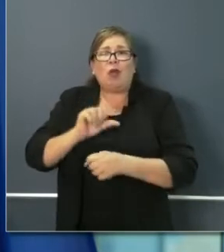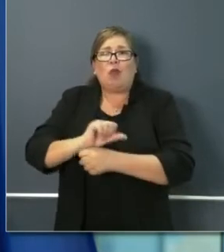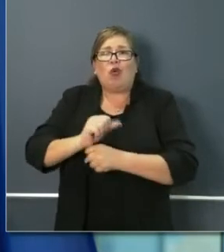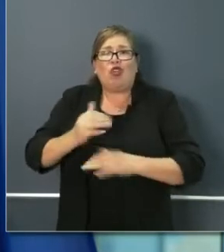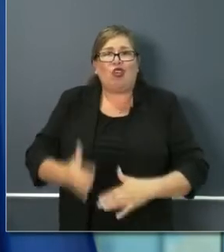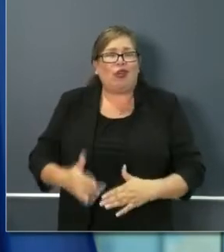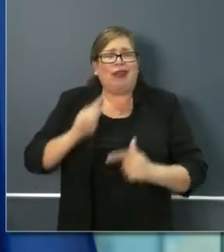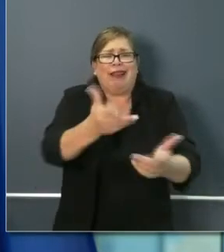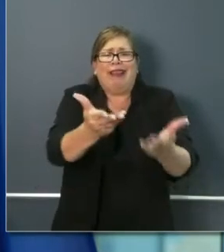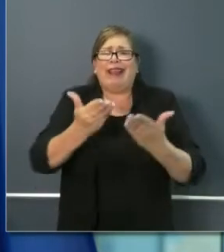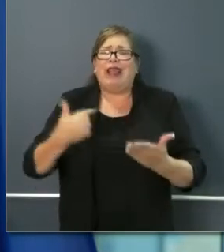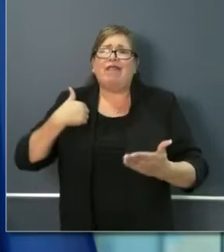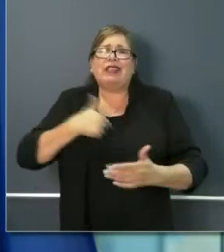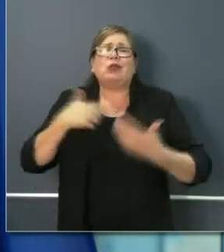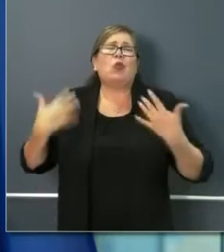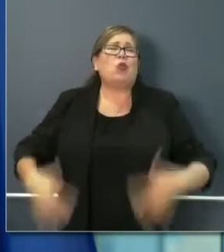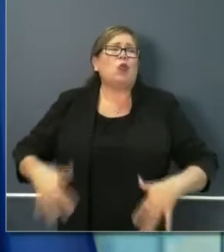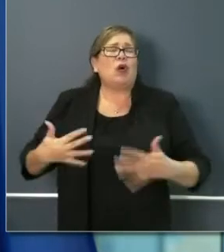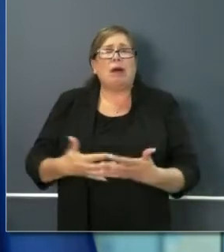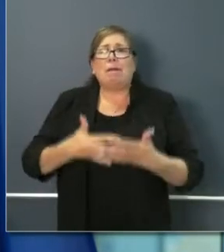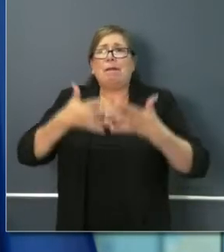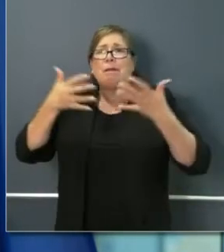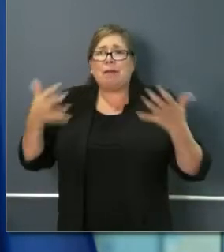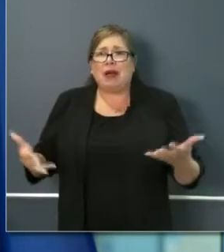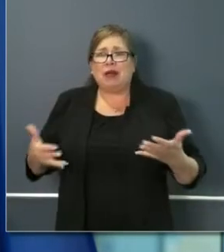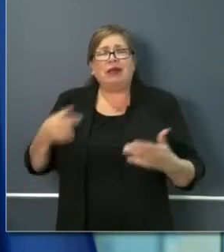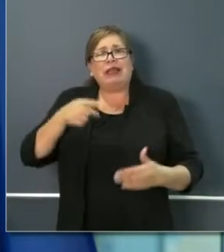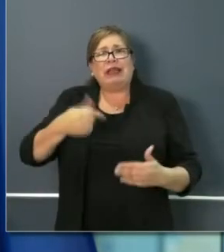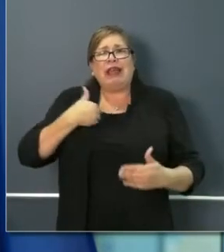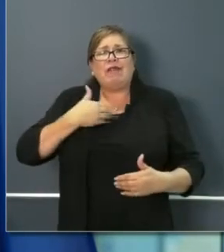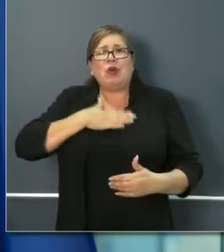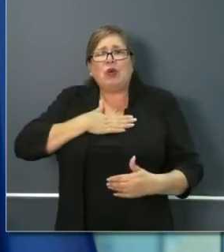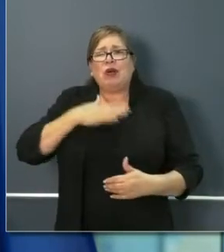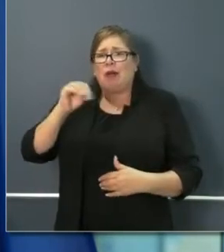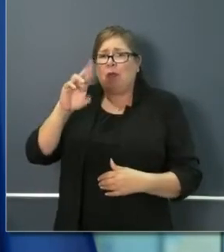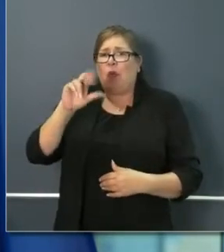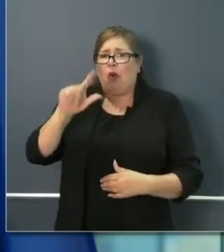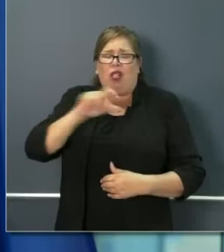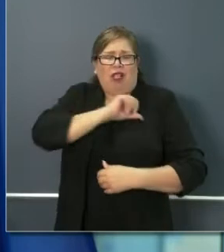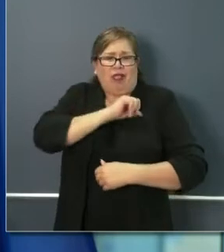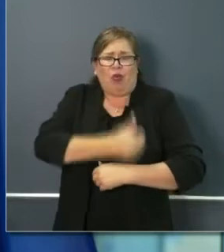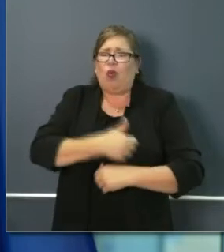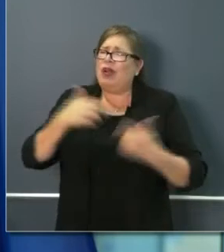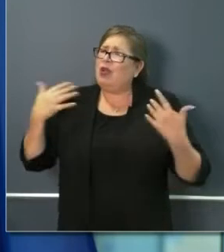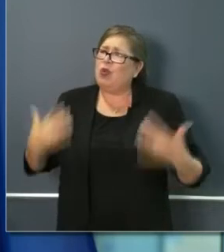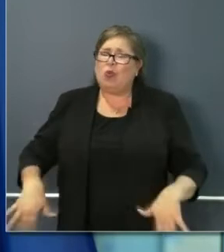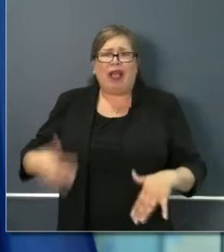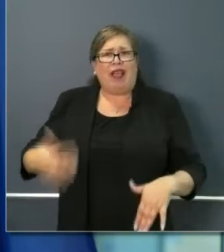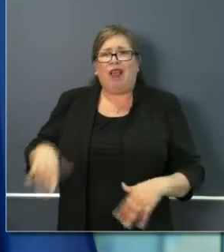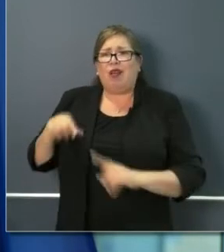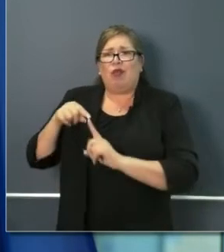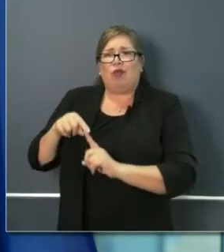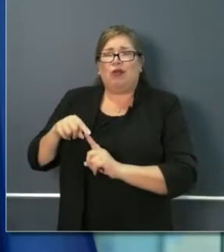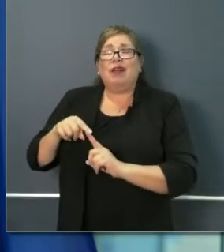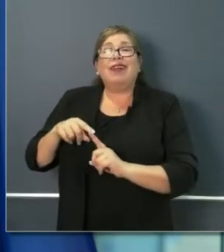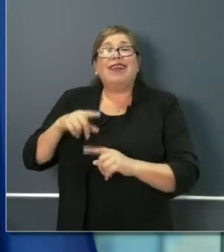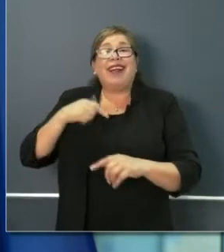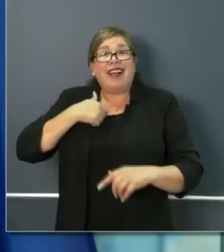for granted. What he had was moral authority. And leadership, I'm discovering at this moment, can be found